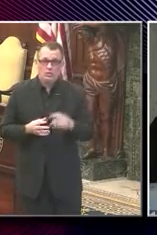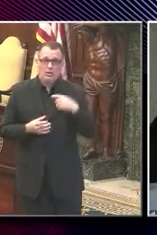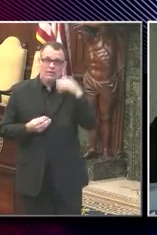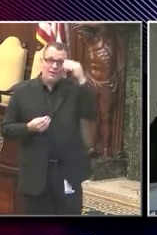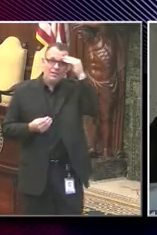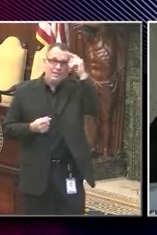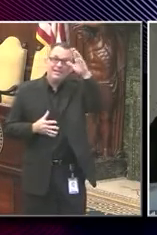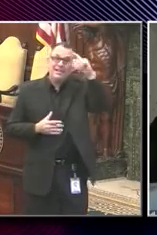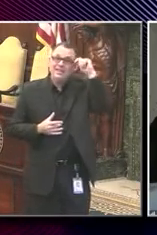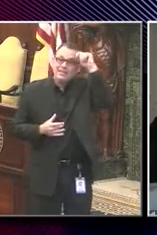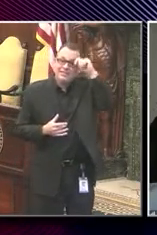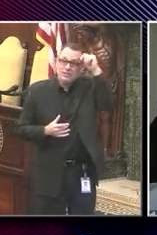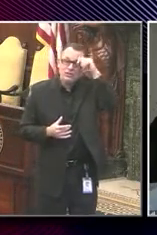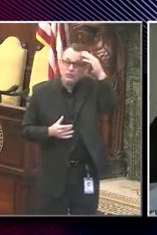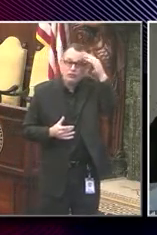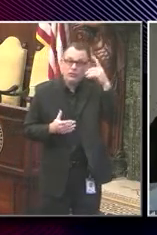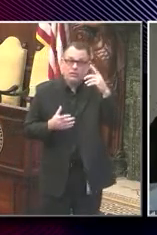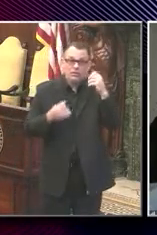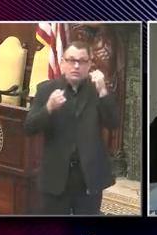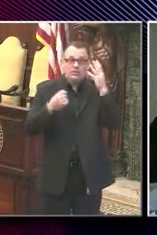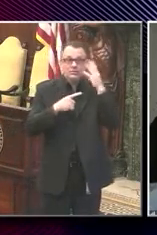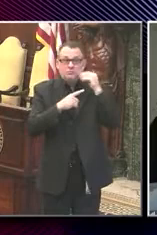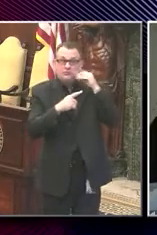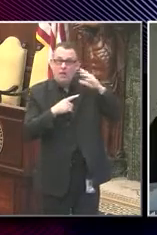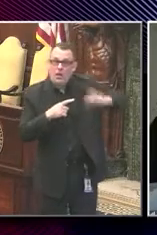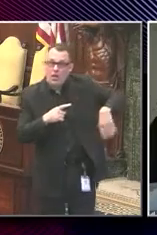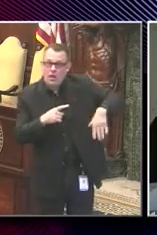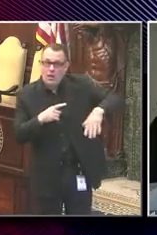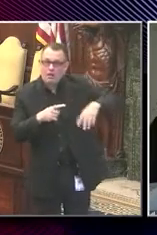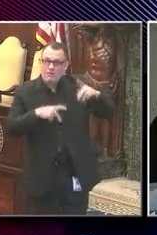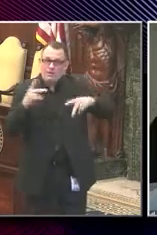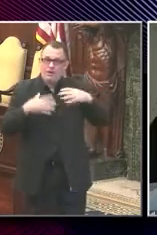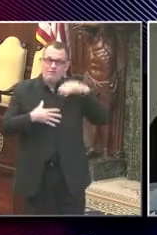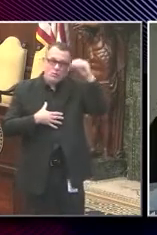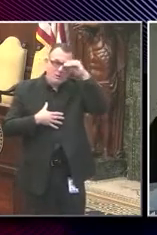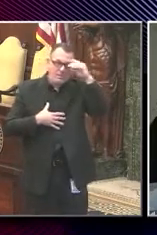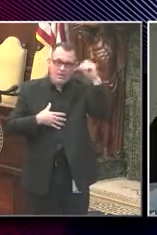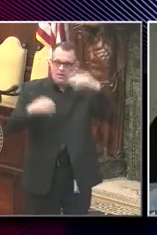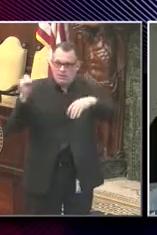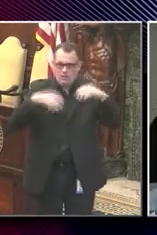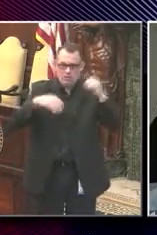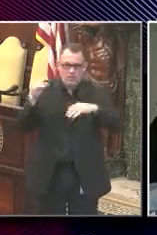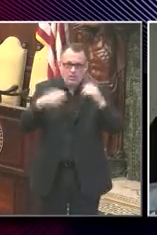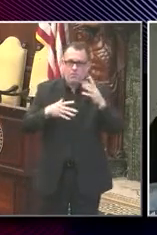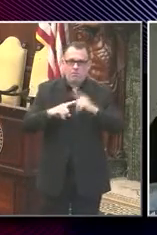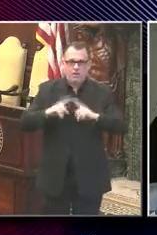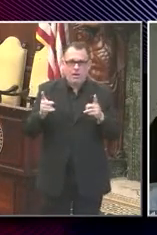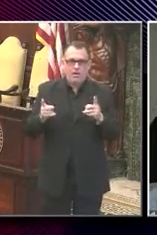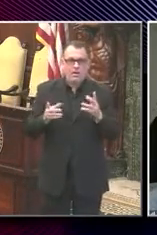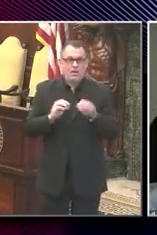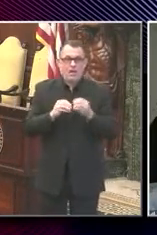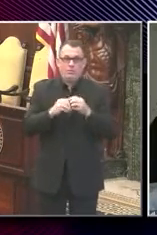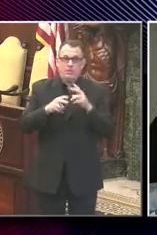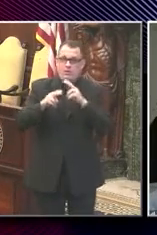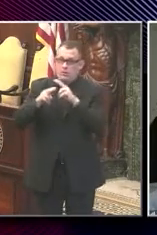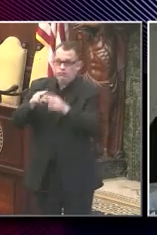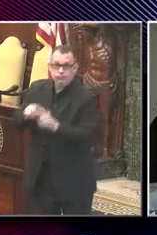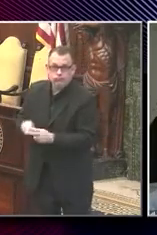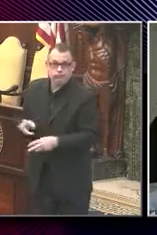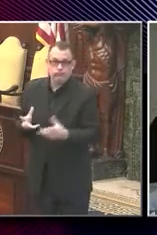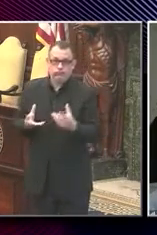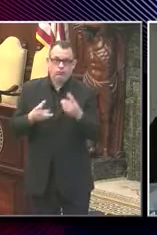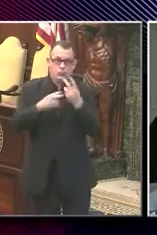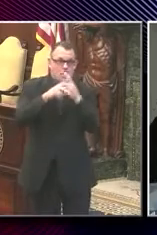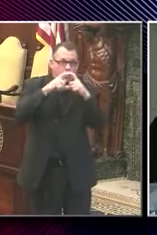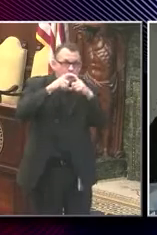but until you actually have experience with it, you can't say for sure the likelihood of spread. I can say that if our case counts are going down and people wearing masks, we're going to have